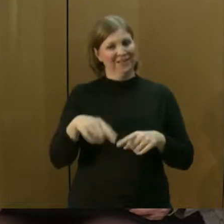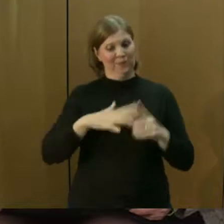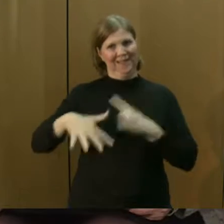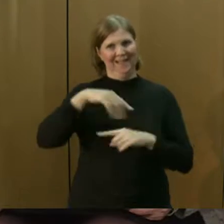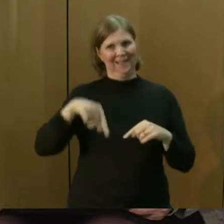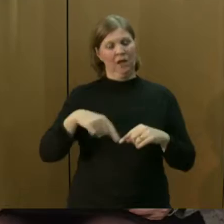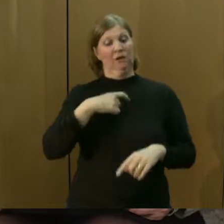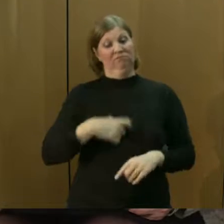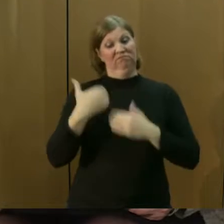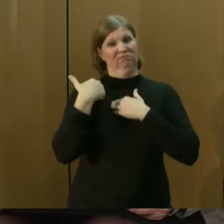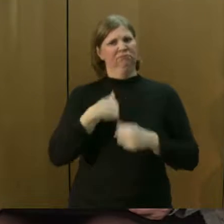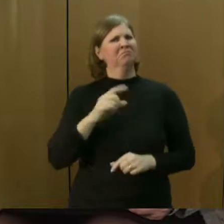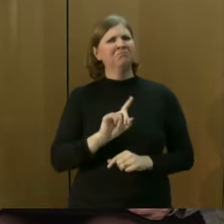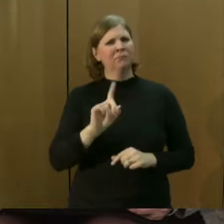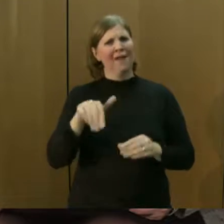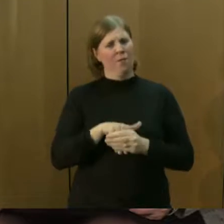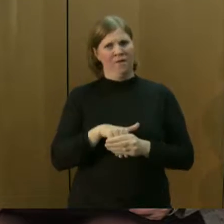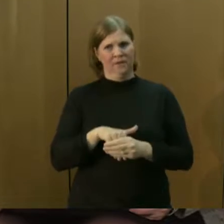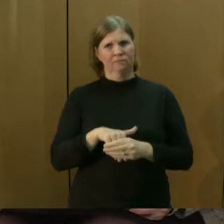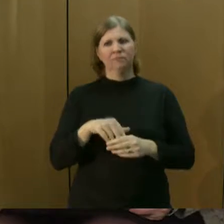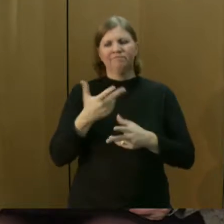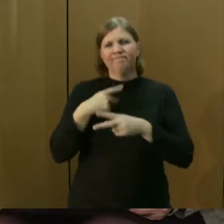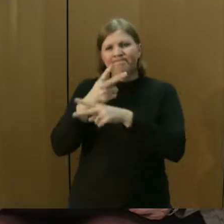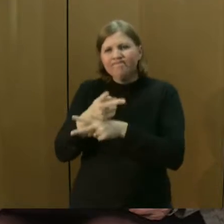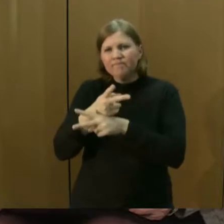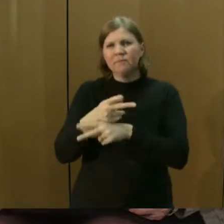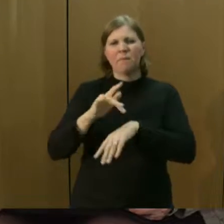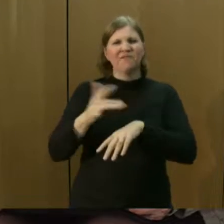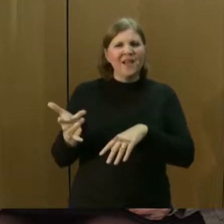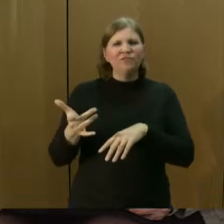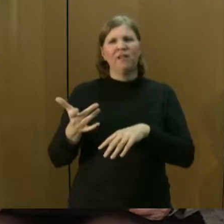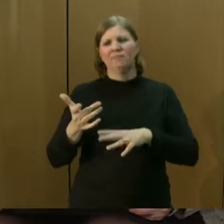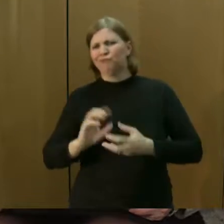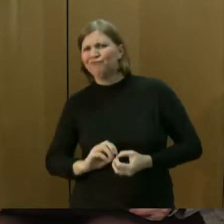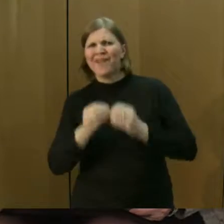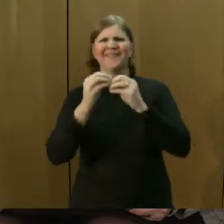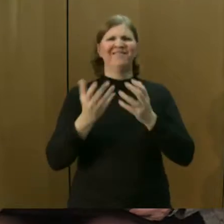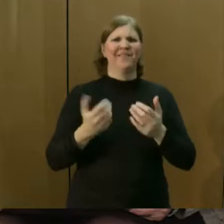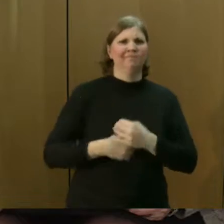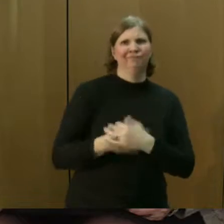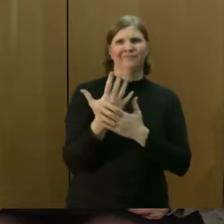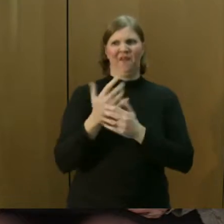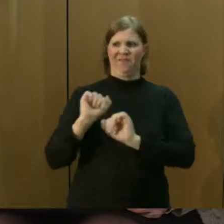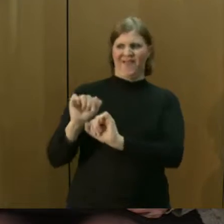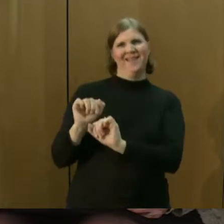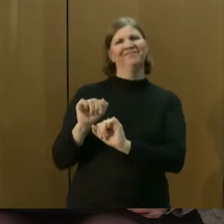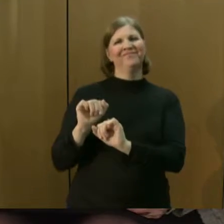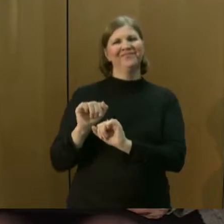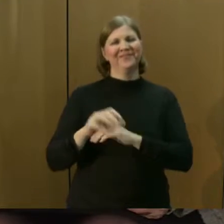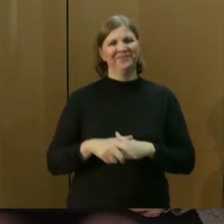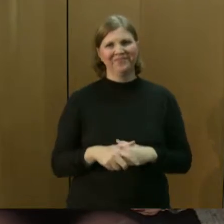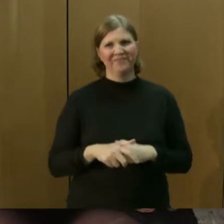after the professional and creative development of all the artists and professionals who come to the Fringe.